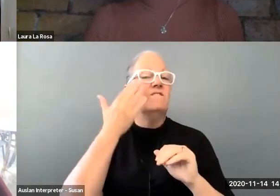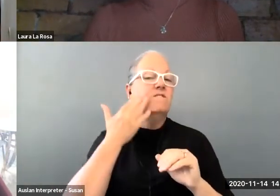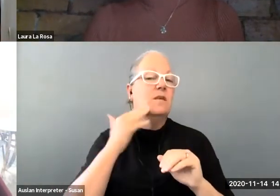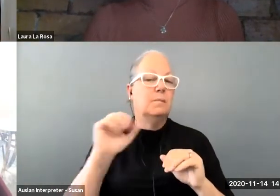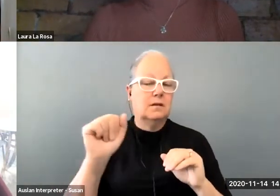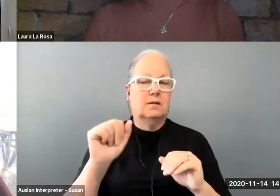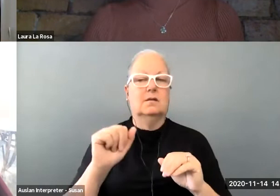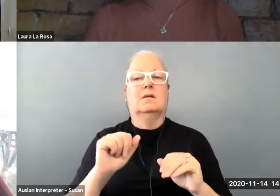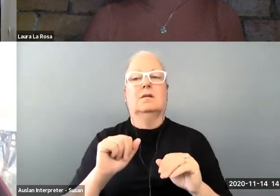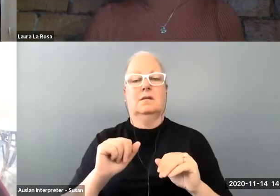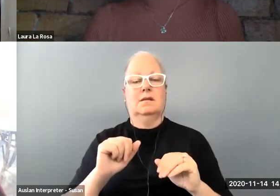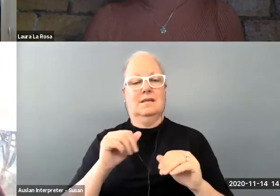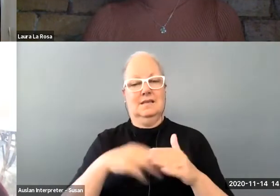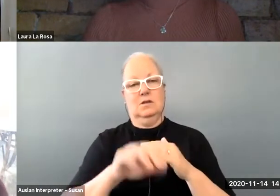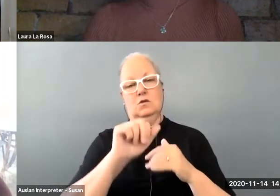role in your own